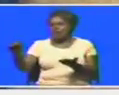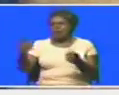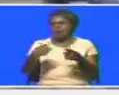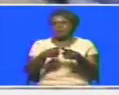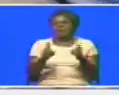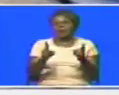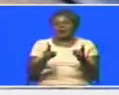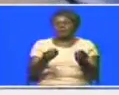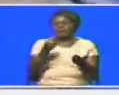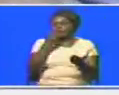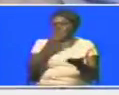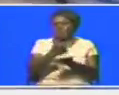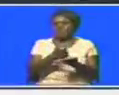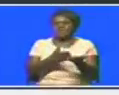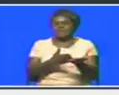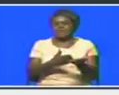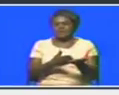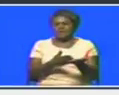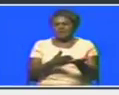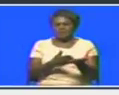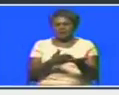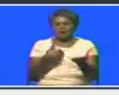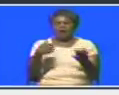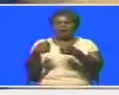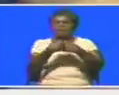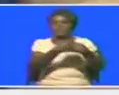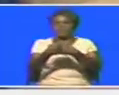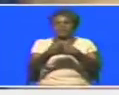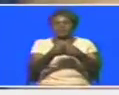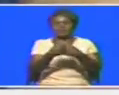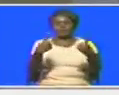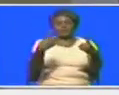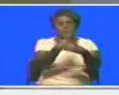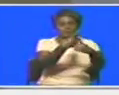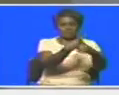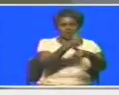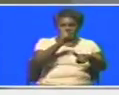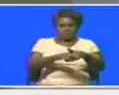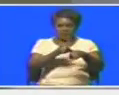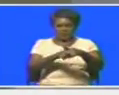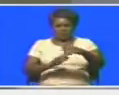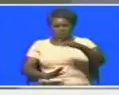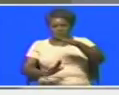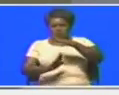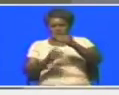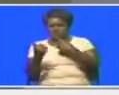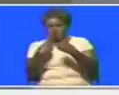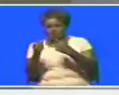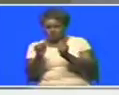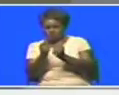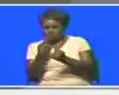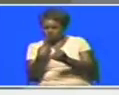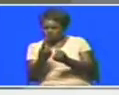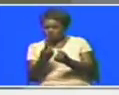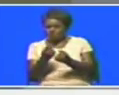Lakini bado sekta ya nafaka kwa chakula Afrika inakabiliwa na changamoto kadha wa kadha. When you go out there and talk to your typical smallholder